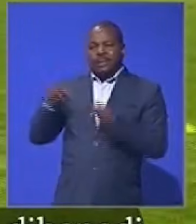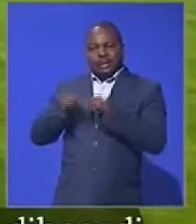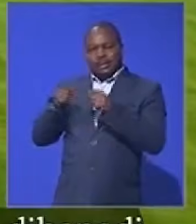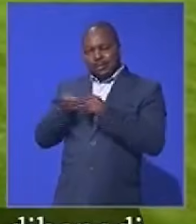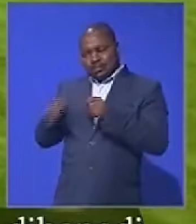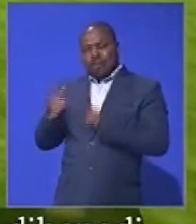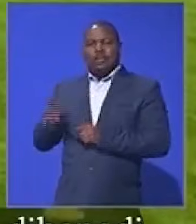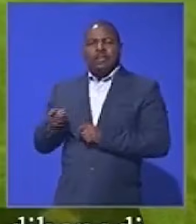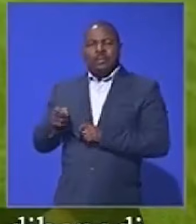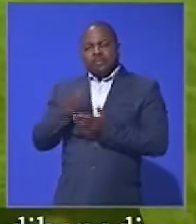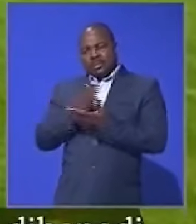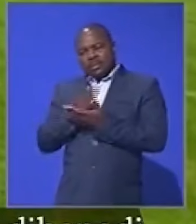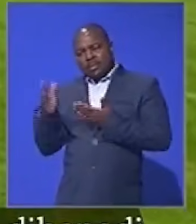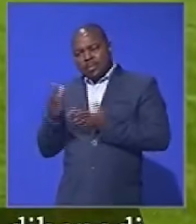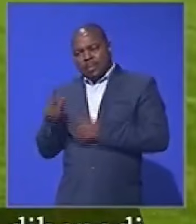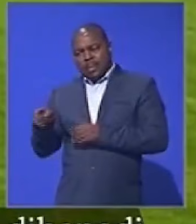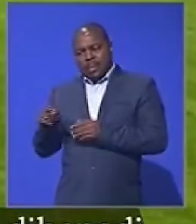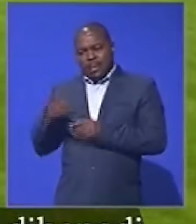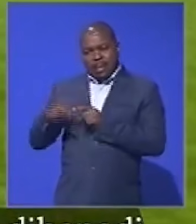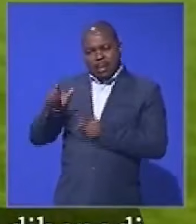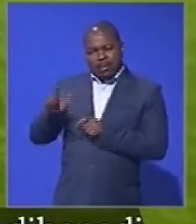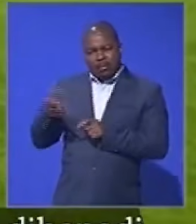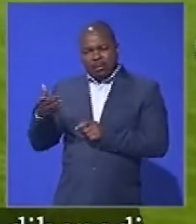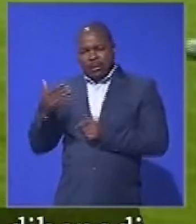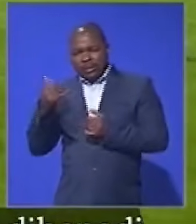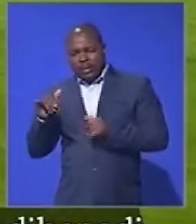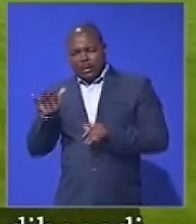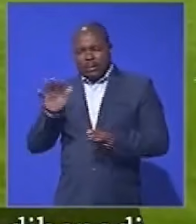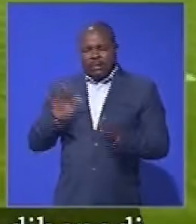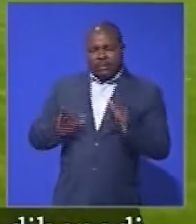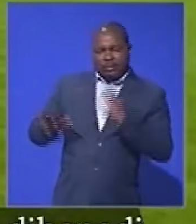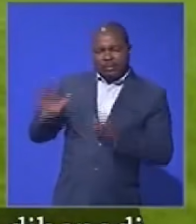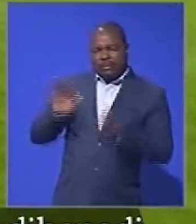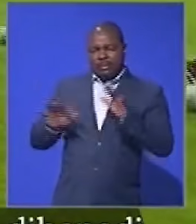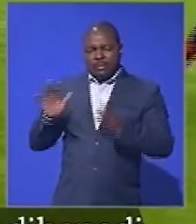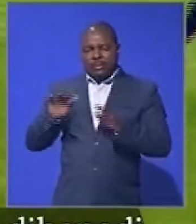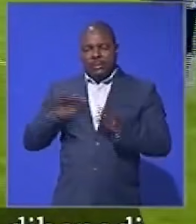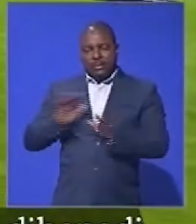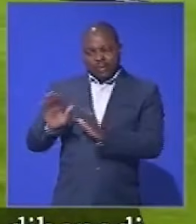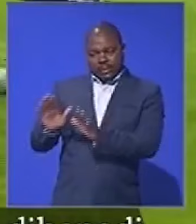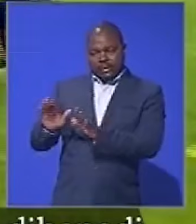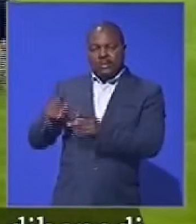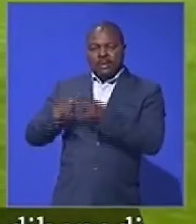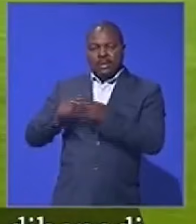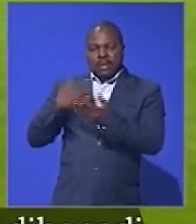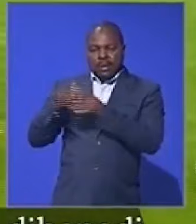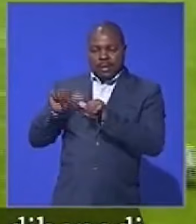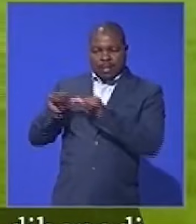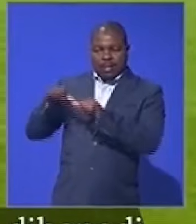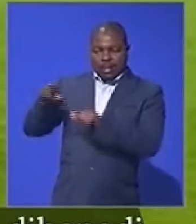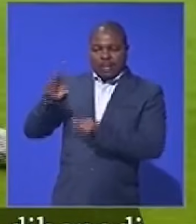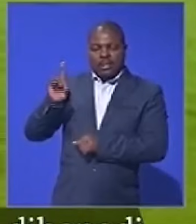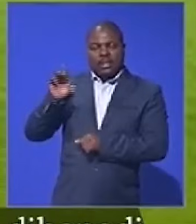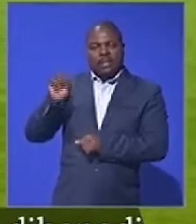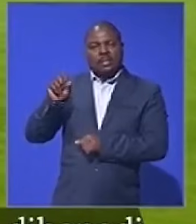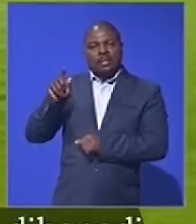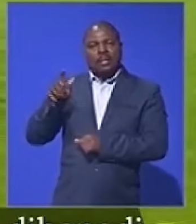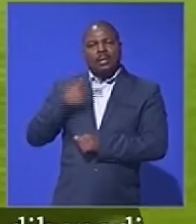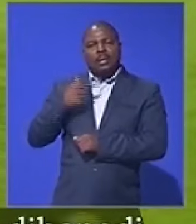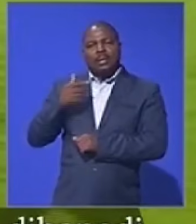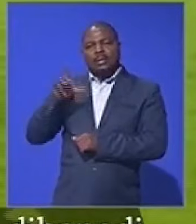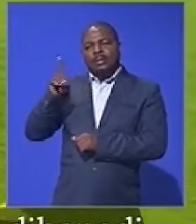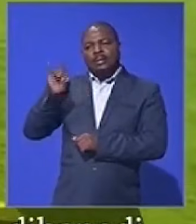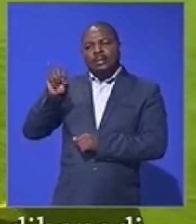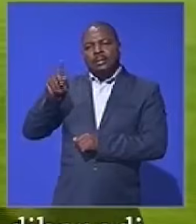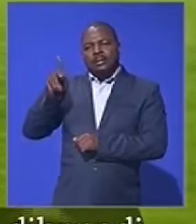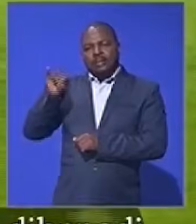some of the players ba ile gore a re tla re bona gore ba shaphenegile gabotse re tlo ba bona at that particular level mara that one ke area ya